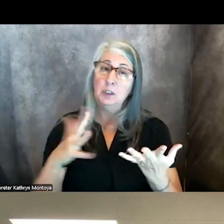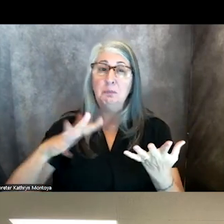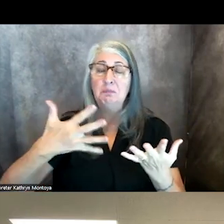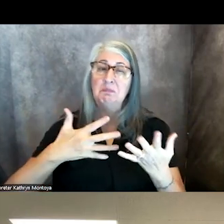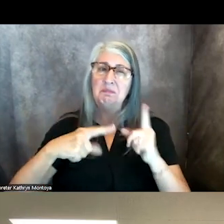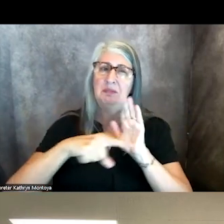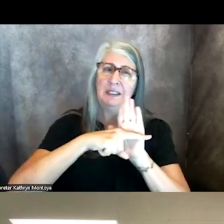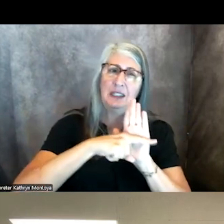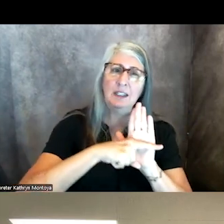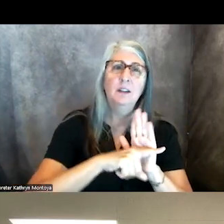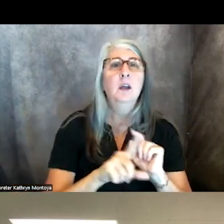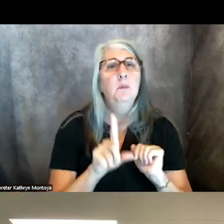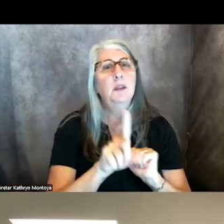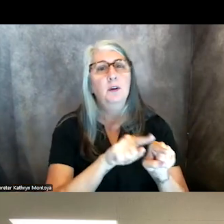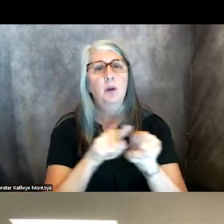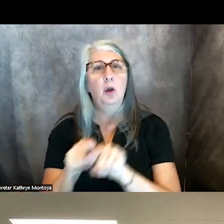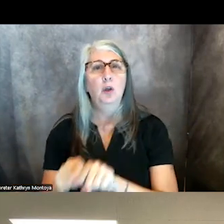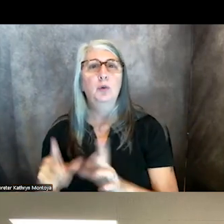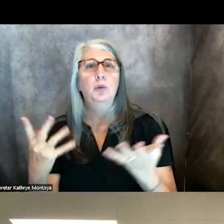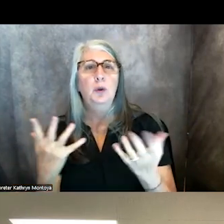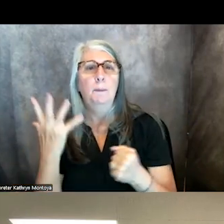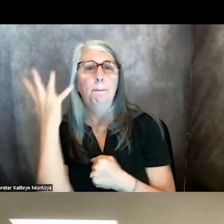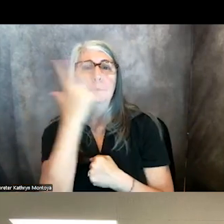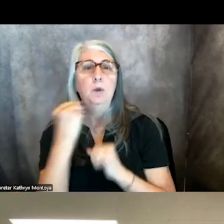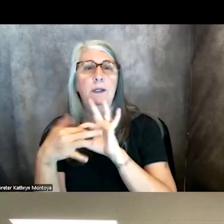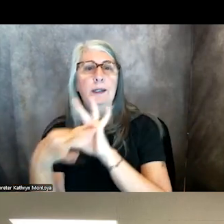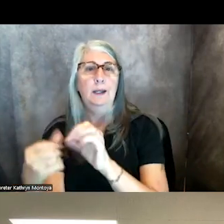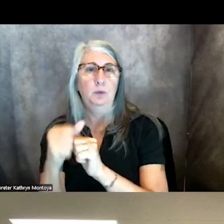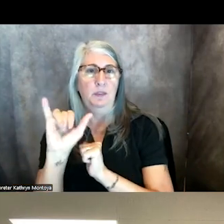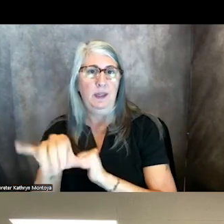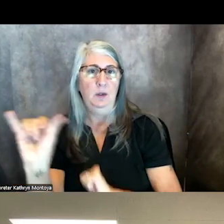that's attached to that as well. Next slide, please.